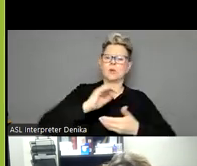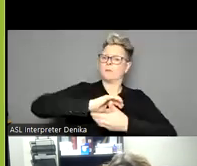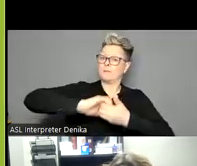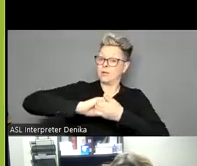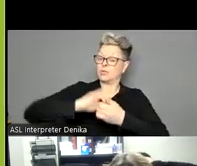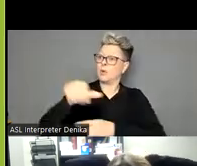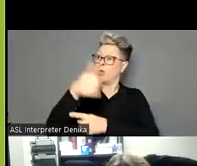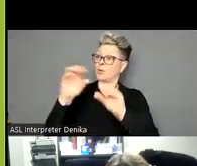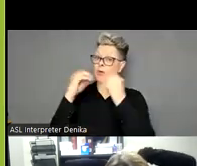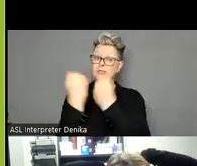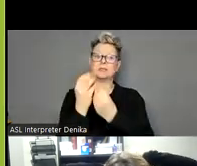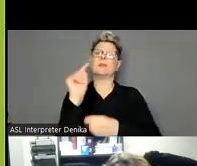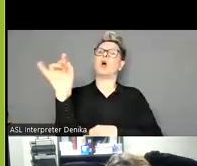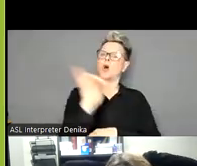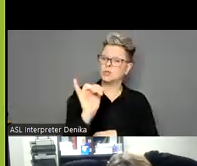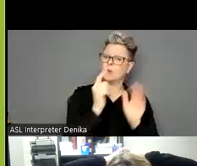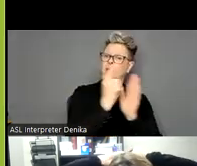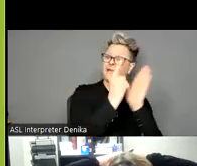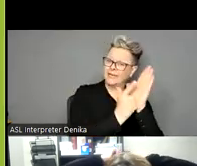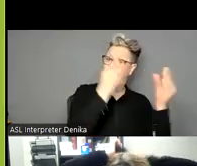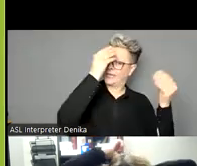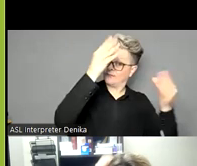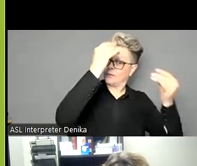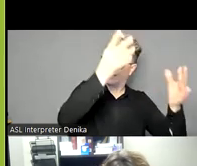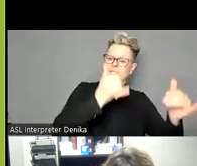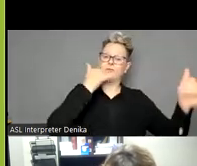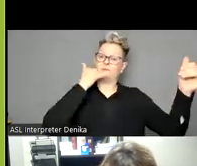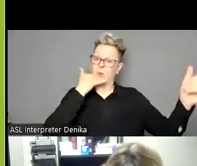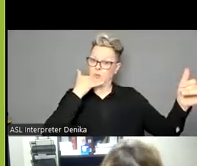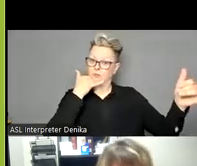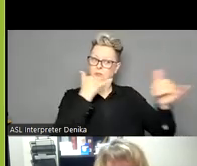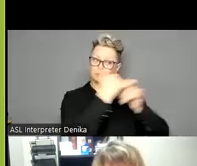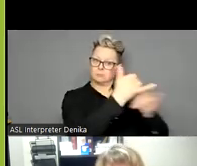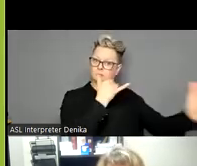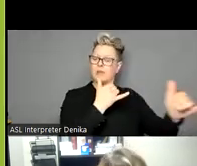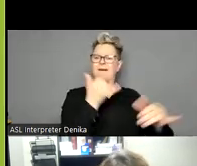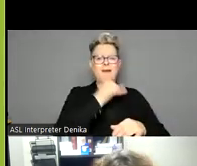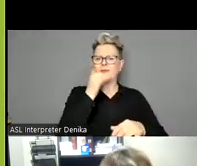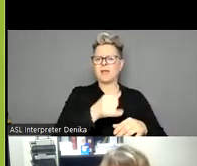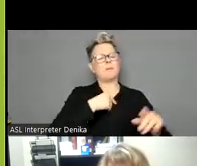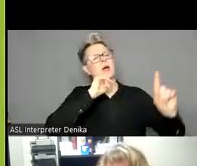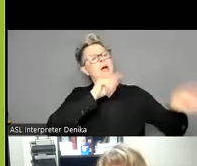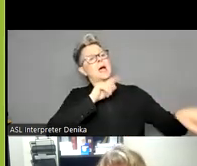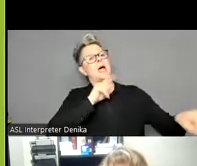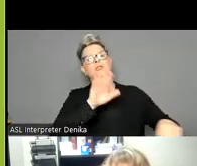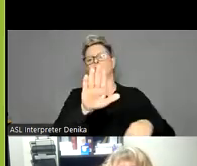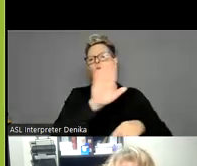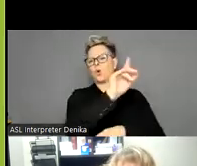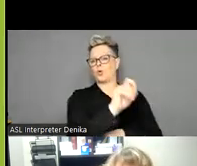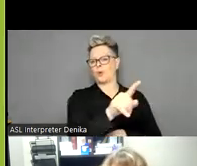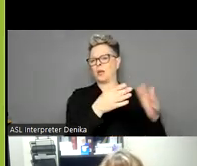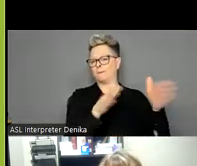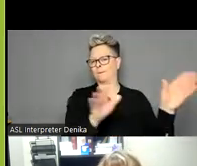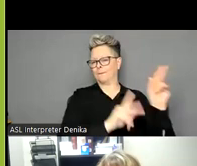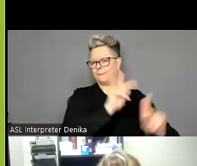we also operate a legal information line. And so that's my job in the day-to-day. I answer questions from the public about all sorts of